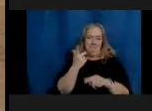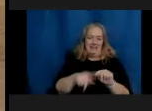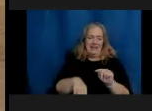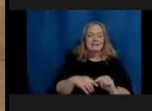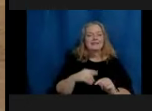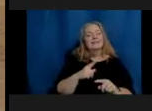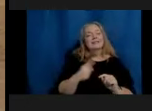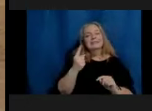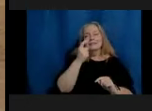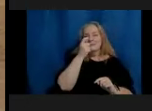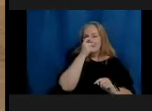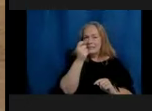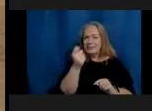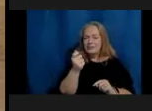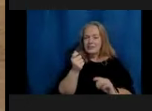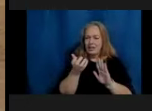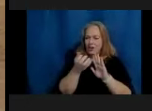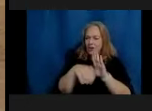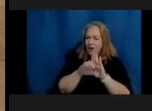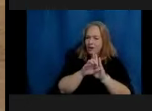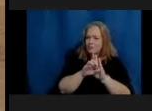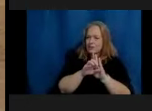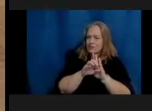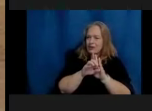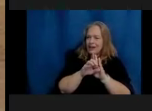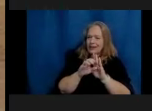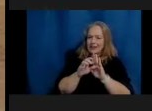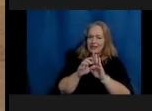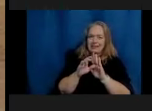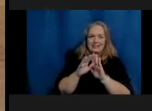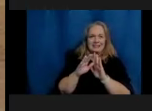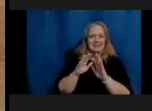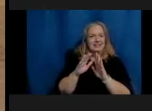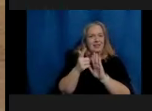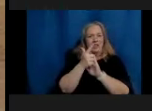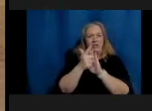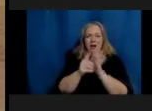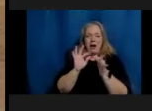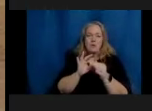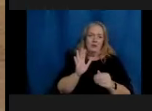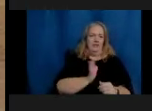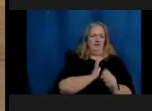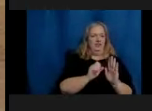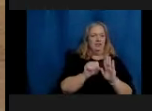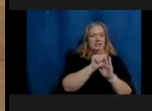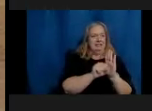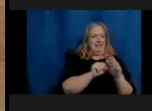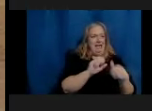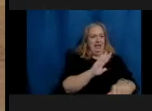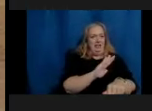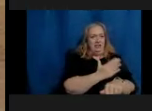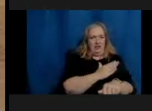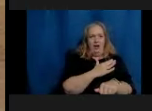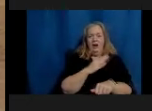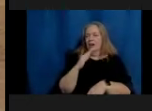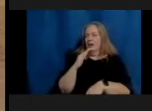like the copyright laws with like the official state song and the university songs in Idaho. That was like, someone didn't get the copyright. They just deemed a song like